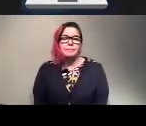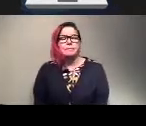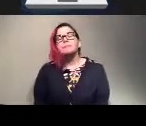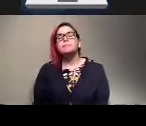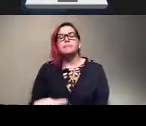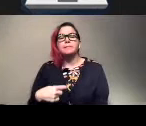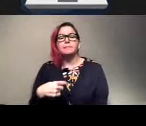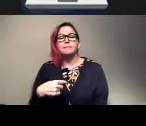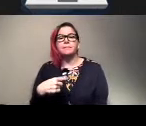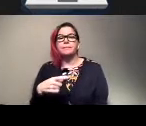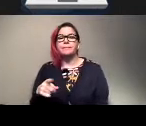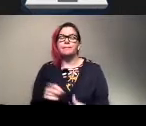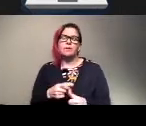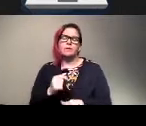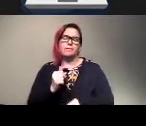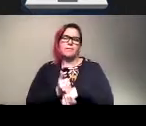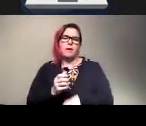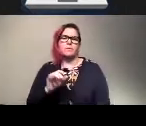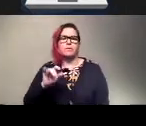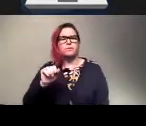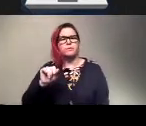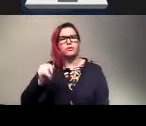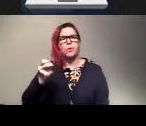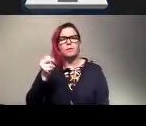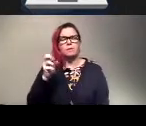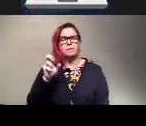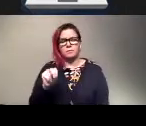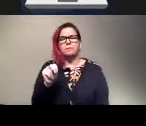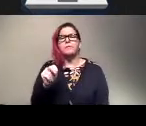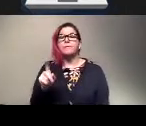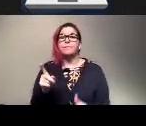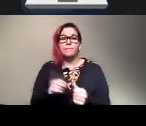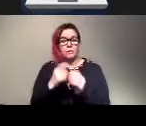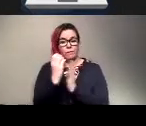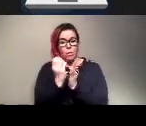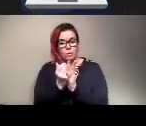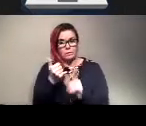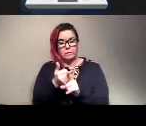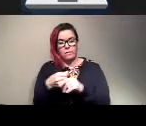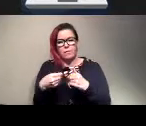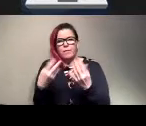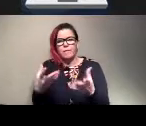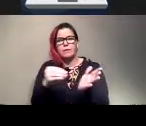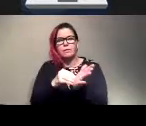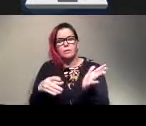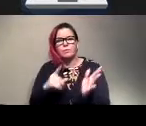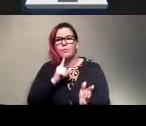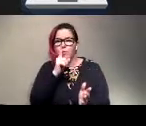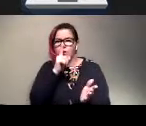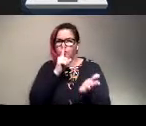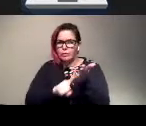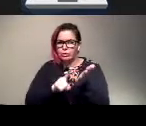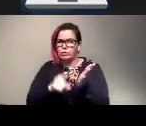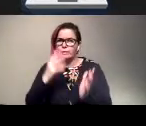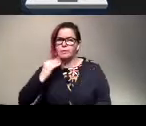by our founder, Dr. Jo Handelsman, was she wanted to, first of all, have a course that would give students real research experiences. It